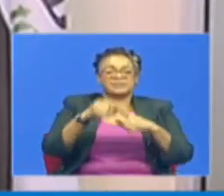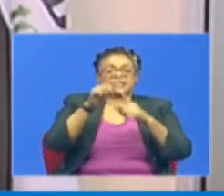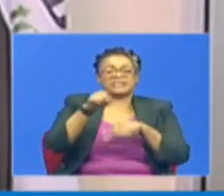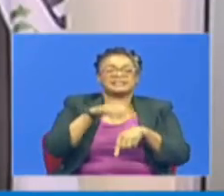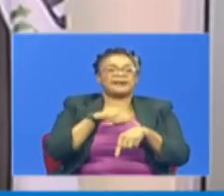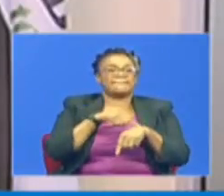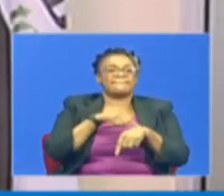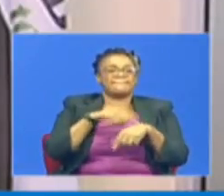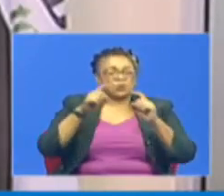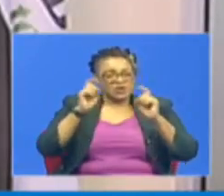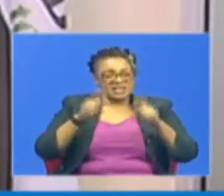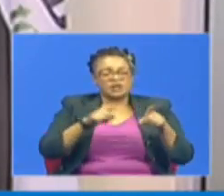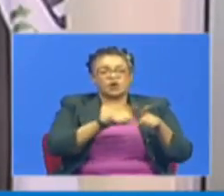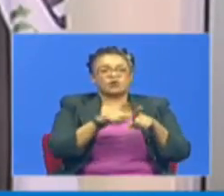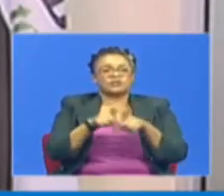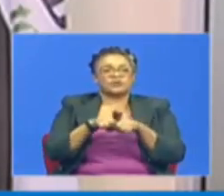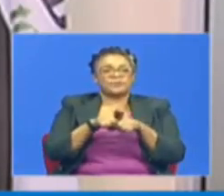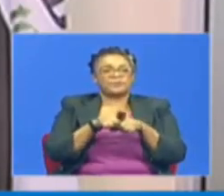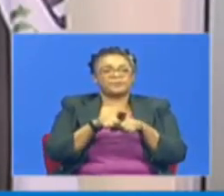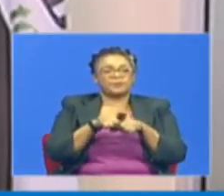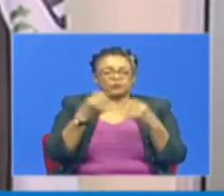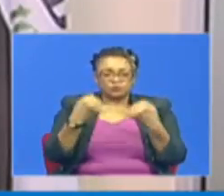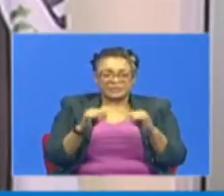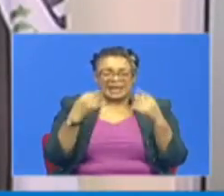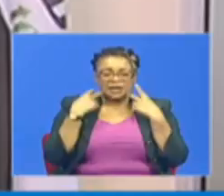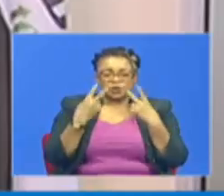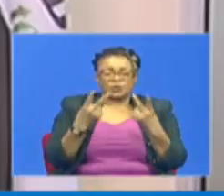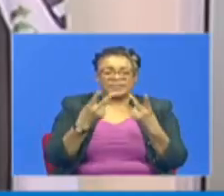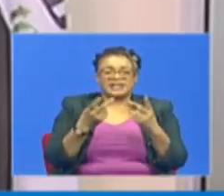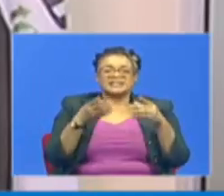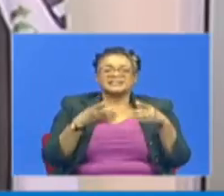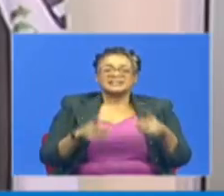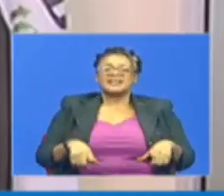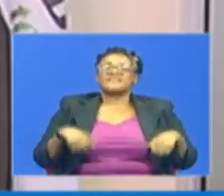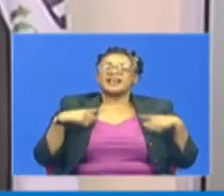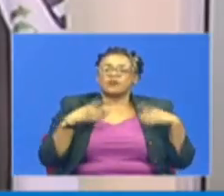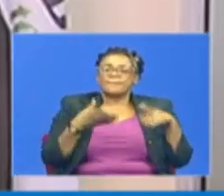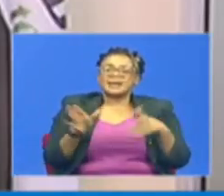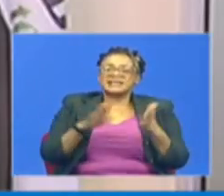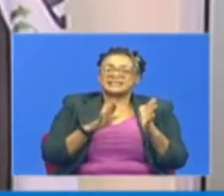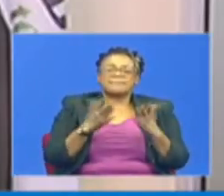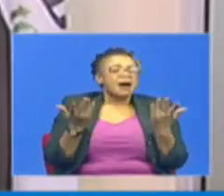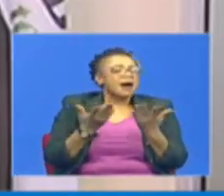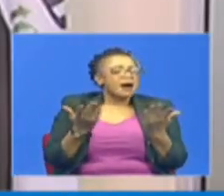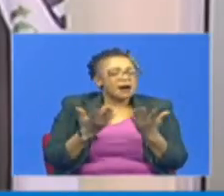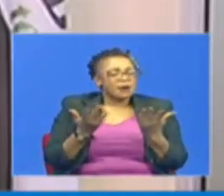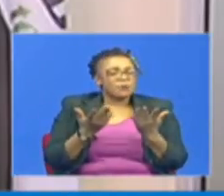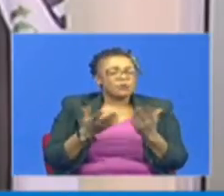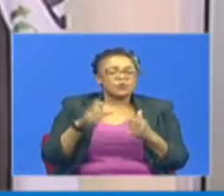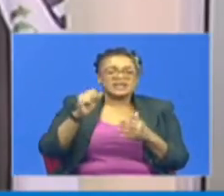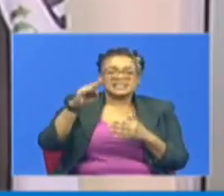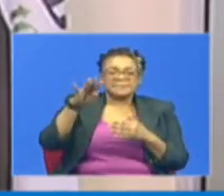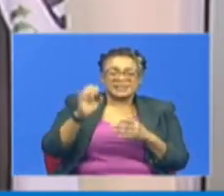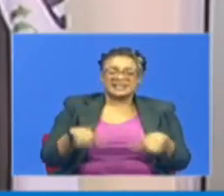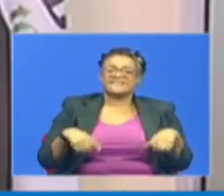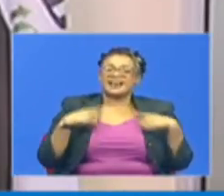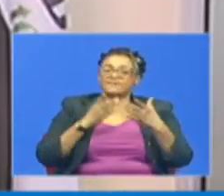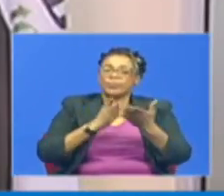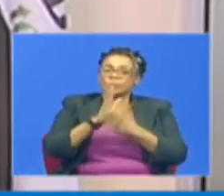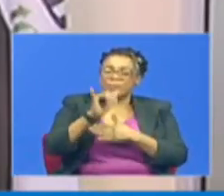We need also to look at the survival mechanisms. How do these SMEs survive through